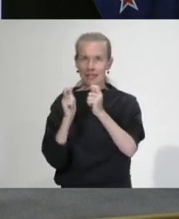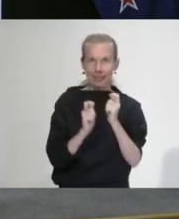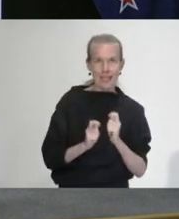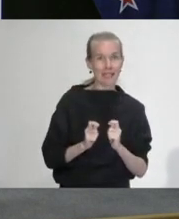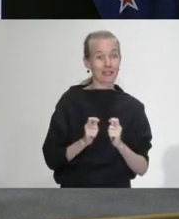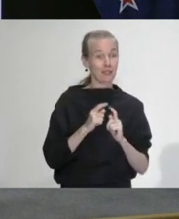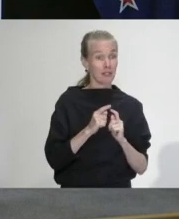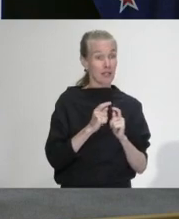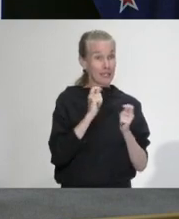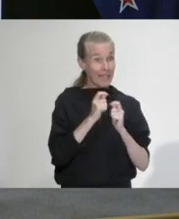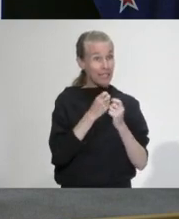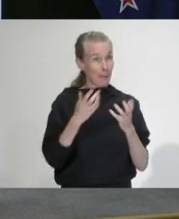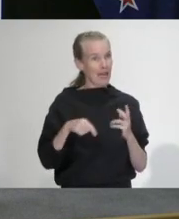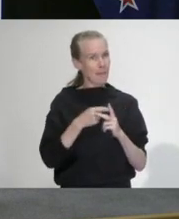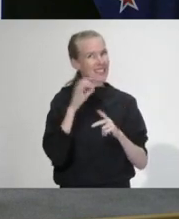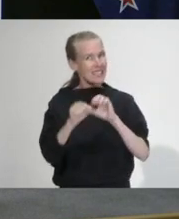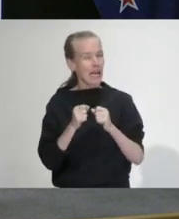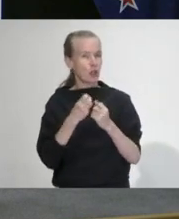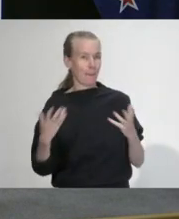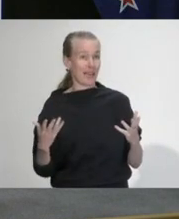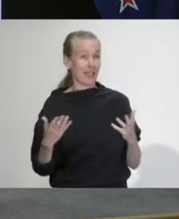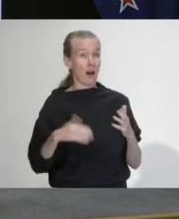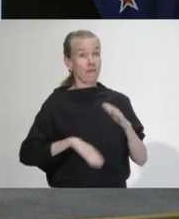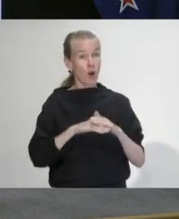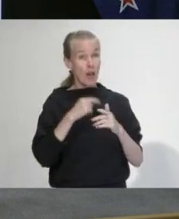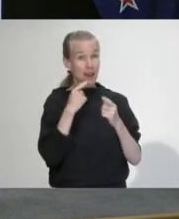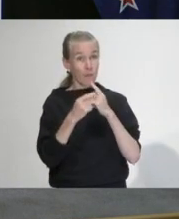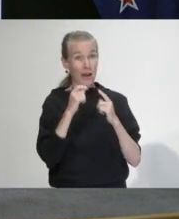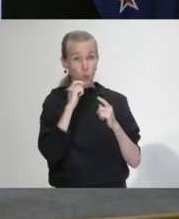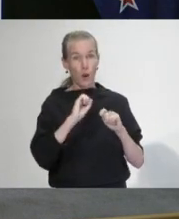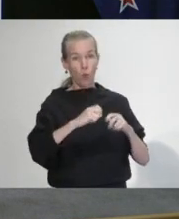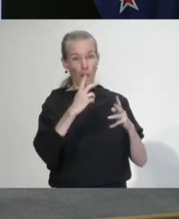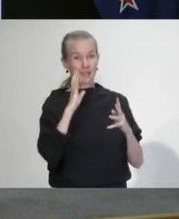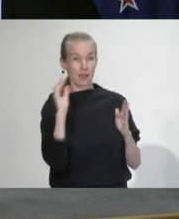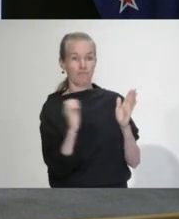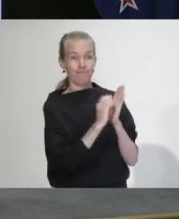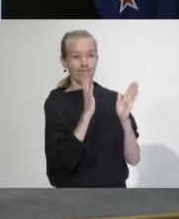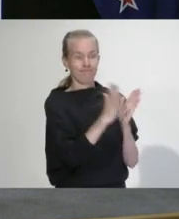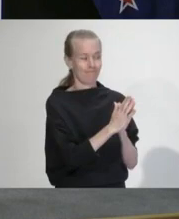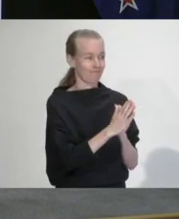and we will be putting that on our website too this afternoon. Okay, on that note, thanks everyone. Have a good weekend.